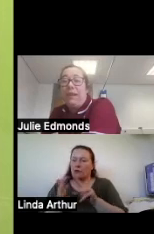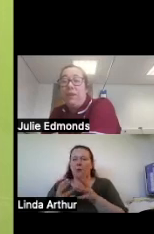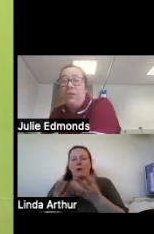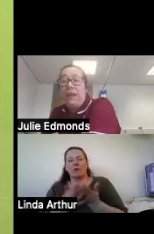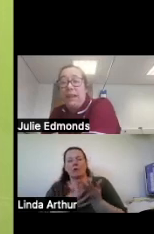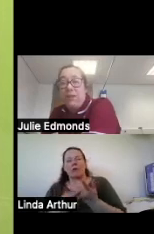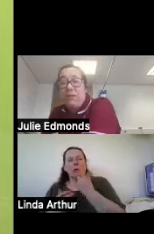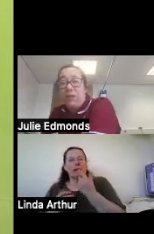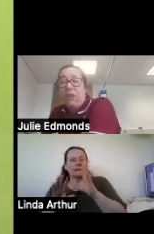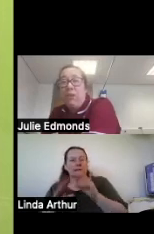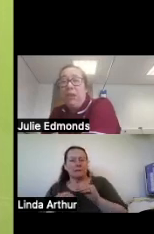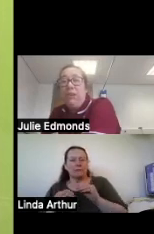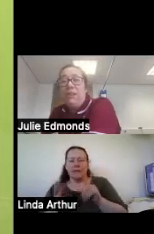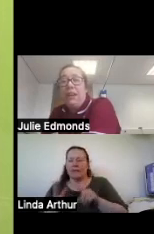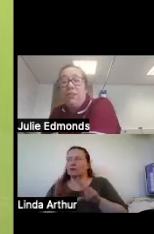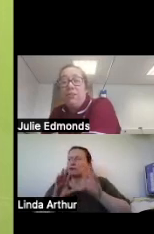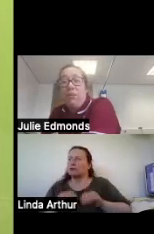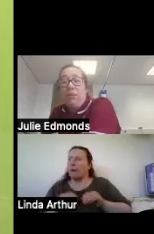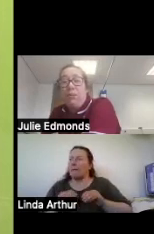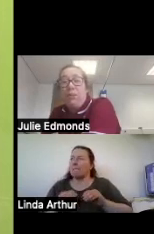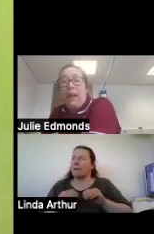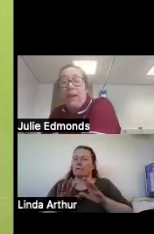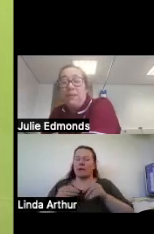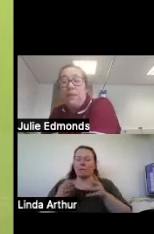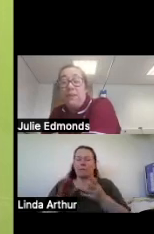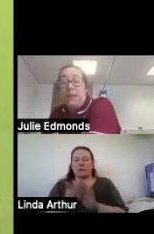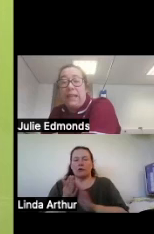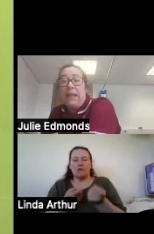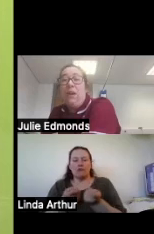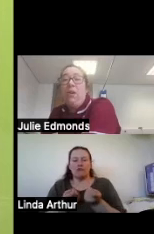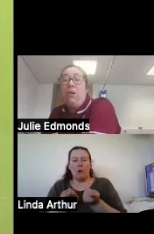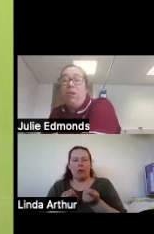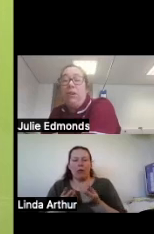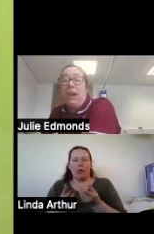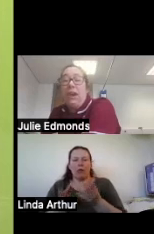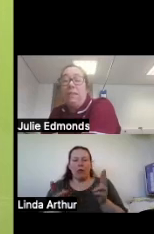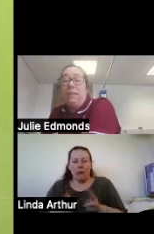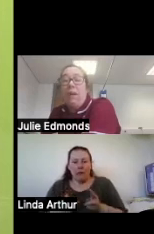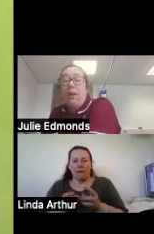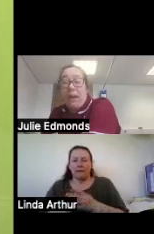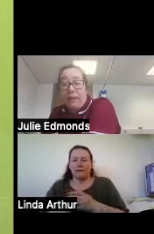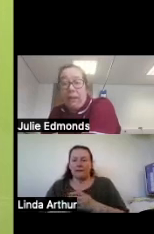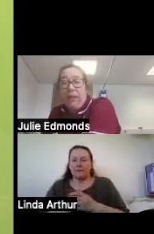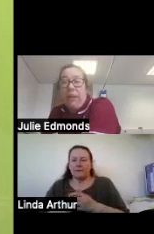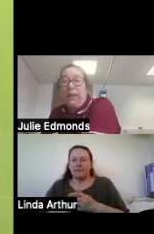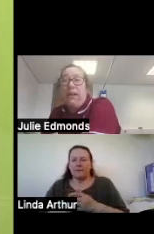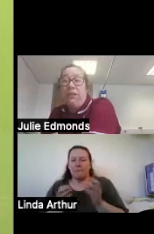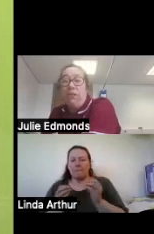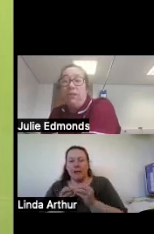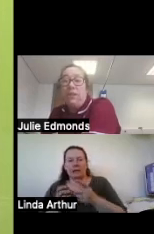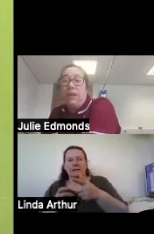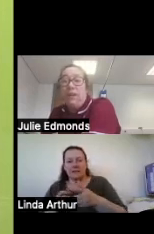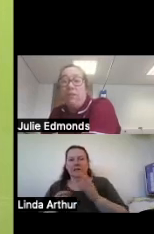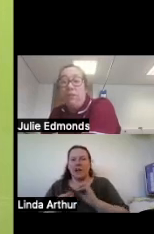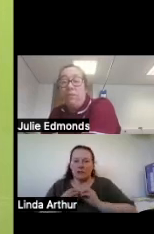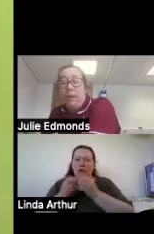and we lose that estrogen, we lose that control that we've had previously on our bladder, and it can cause,